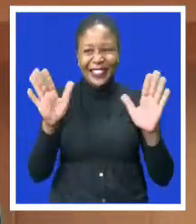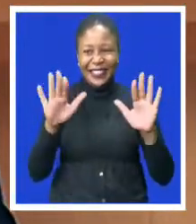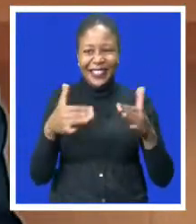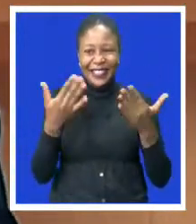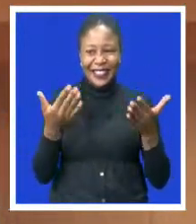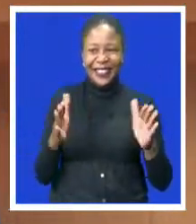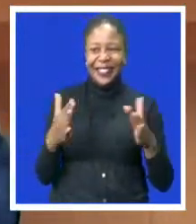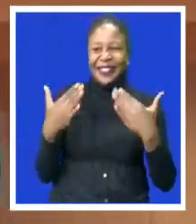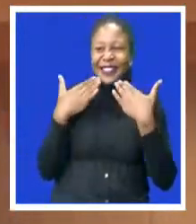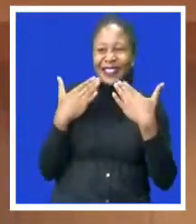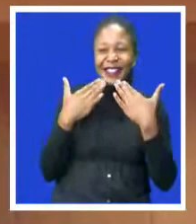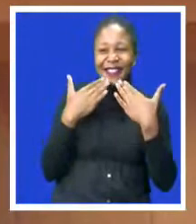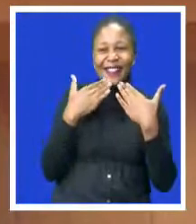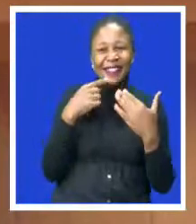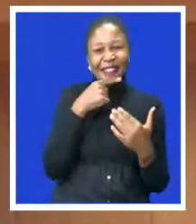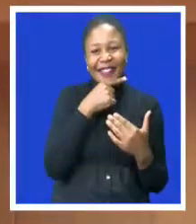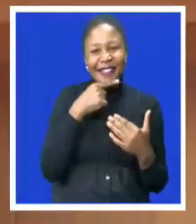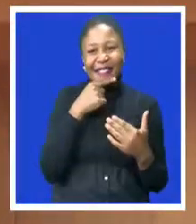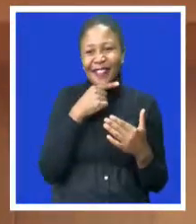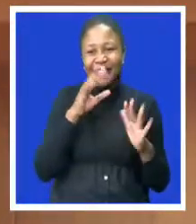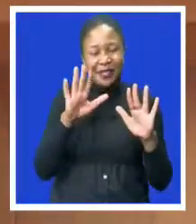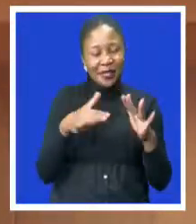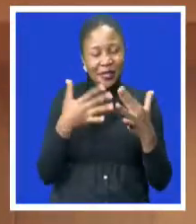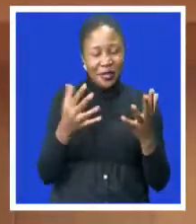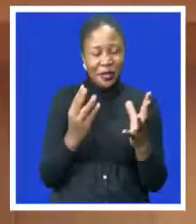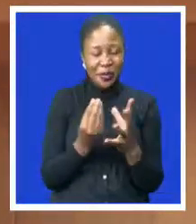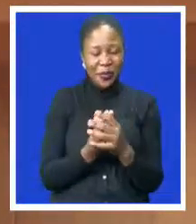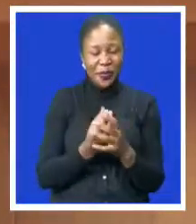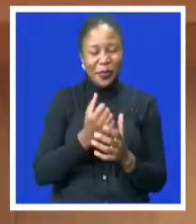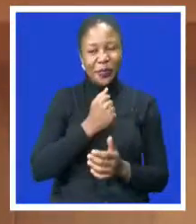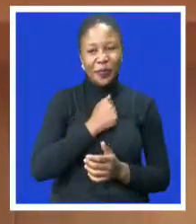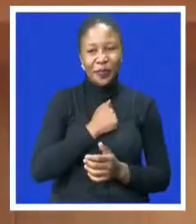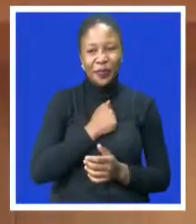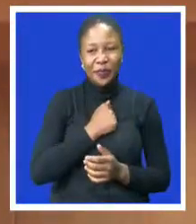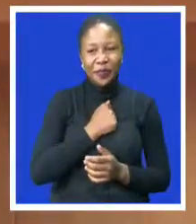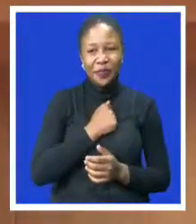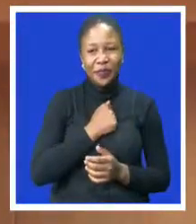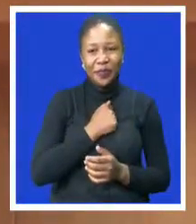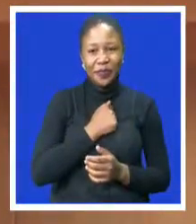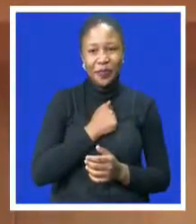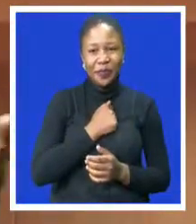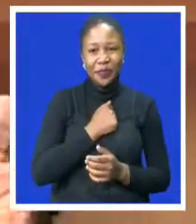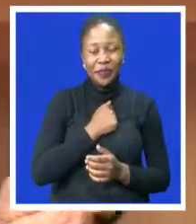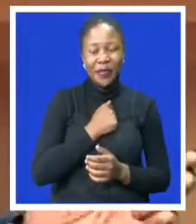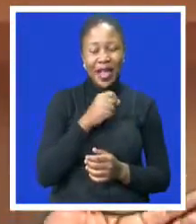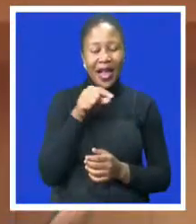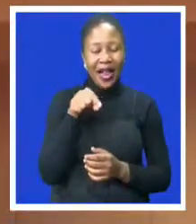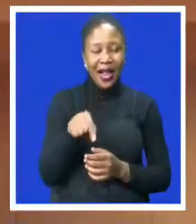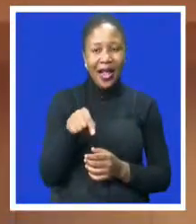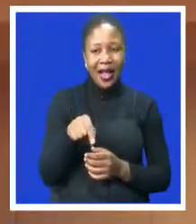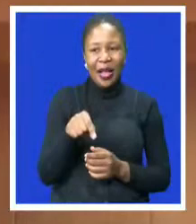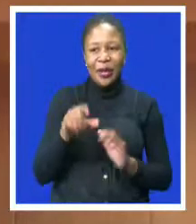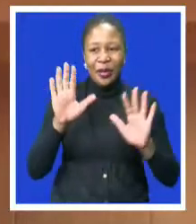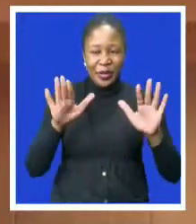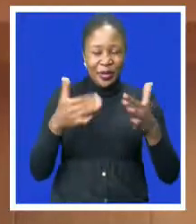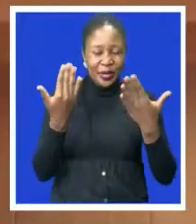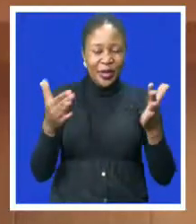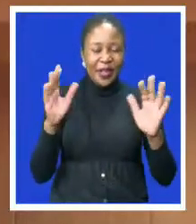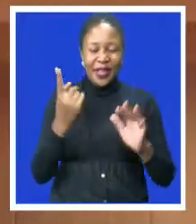for singing with us. Okay, dear Lena, this song says look very close in everything around